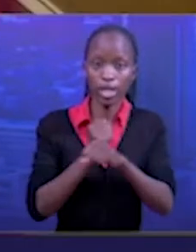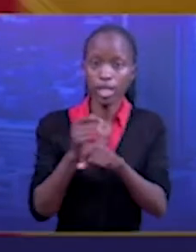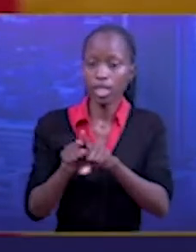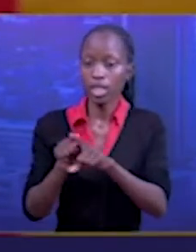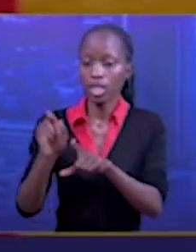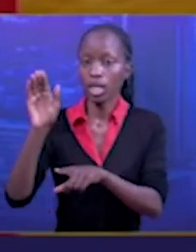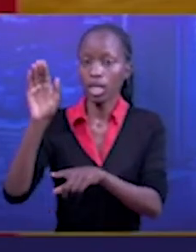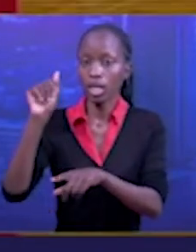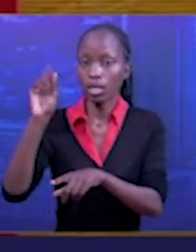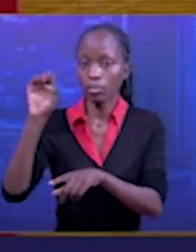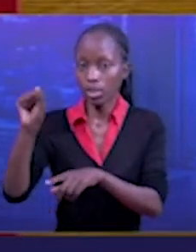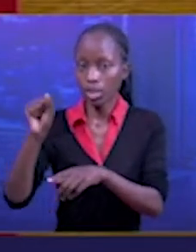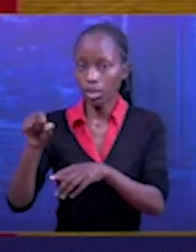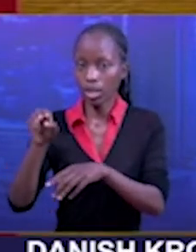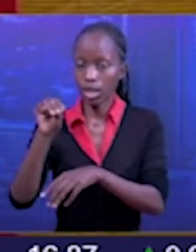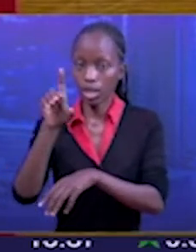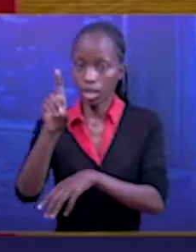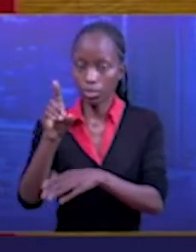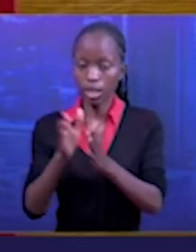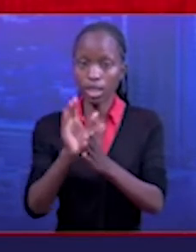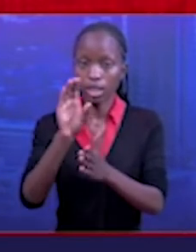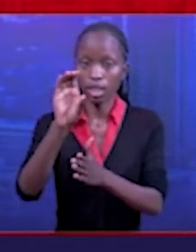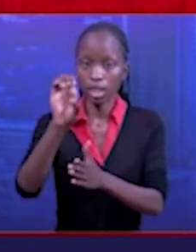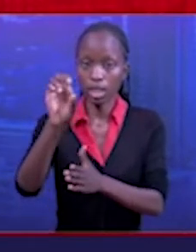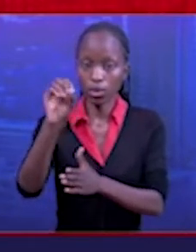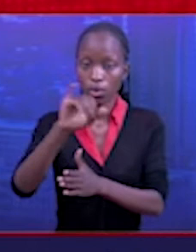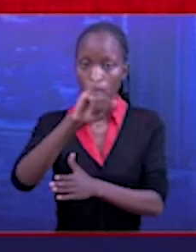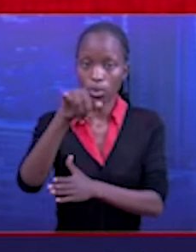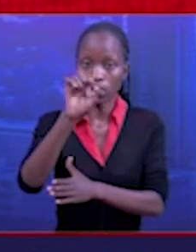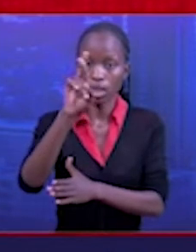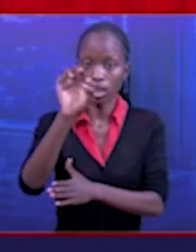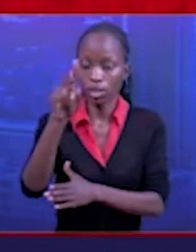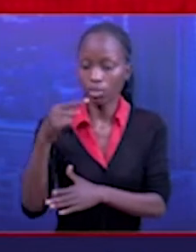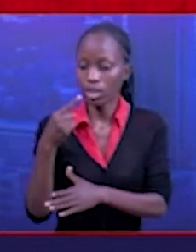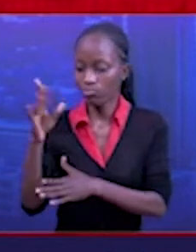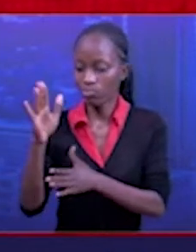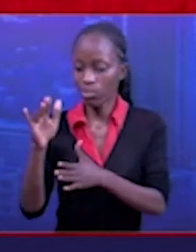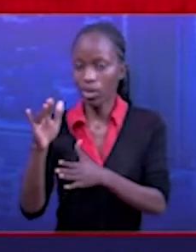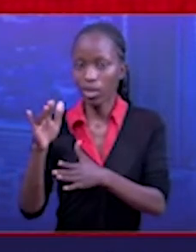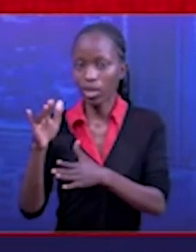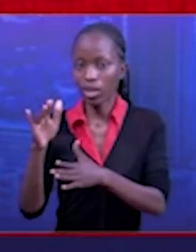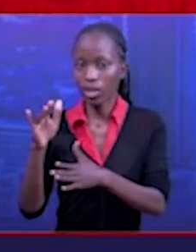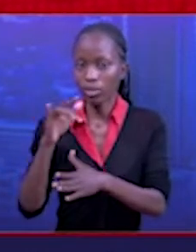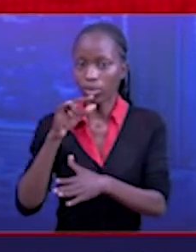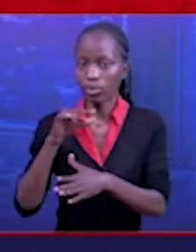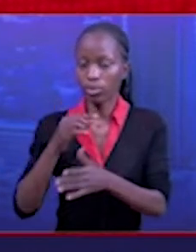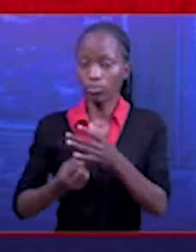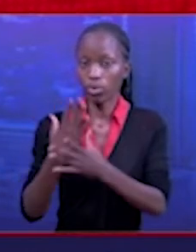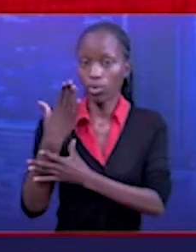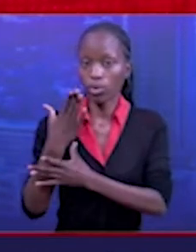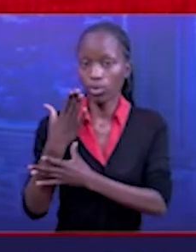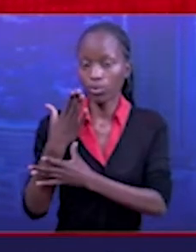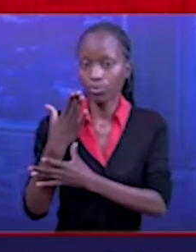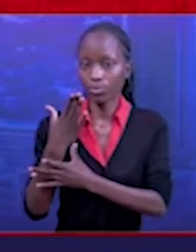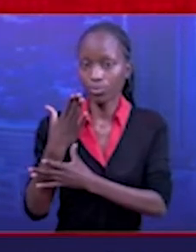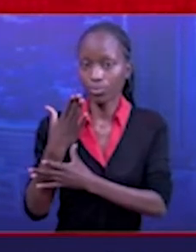Bank Kenya Managing Director and CEO Jeremy Awori attributed the strong performance to growth in interest income